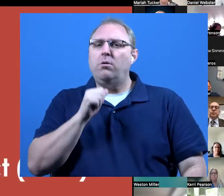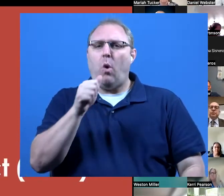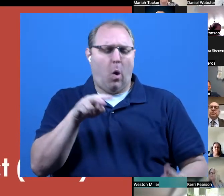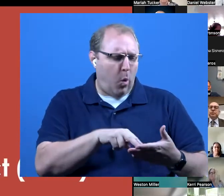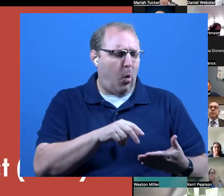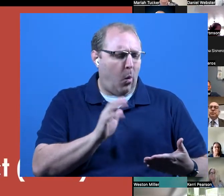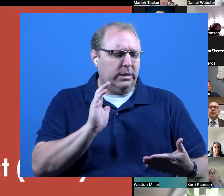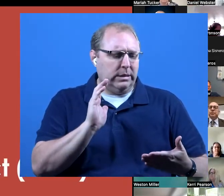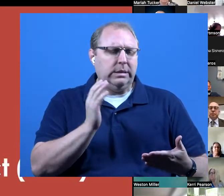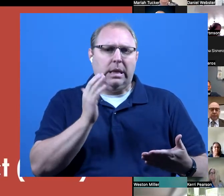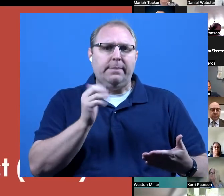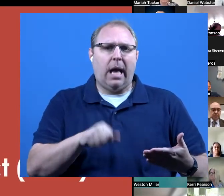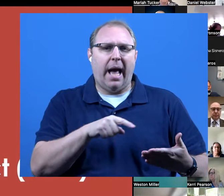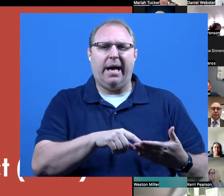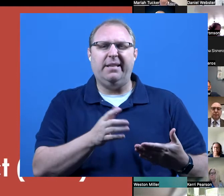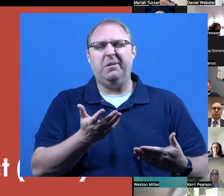between